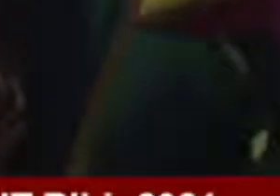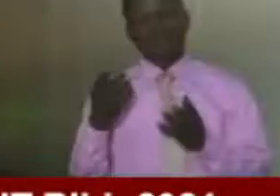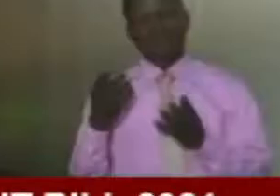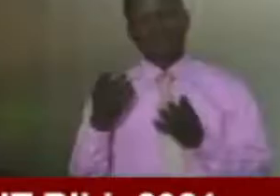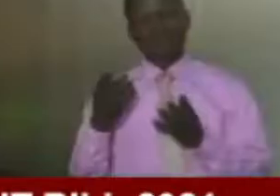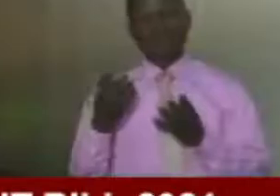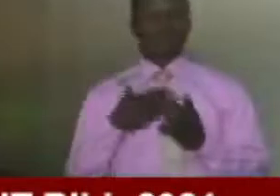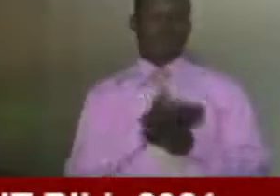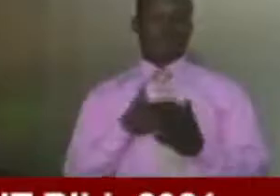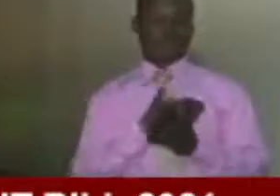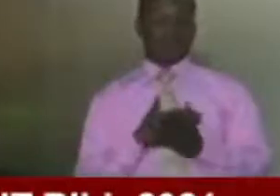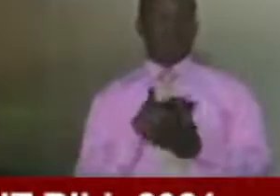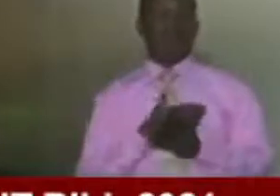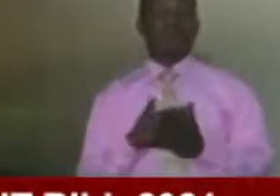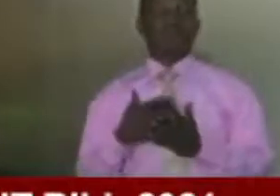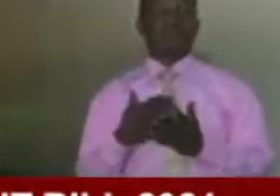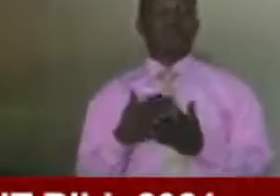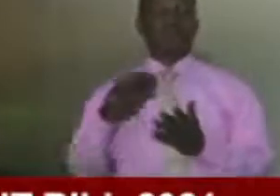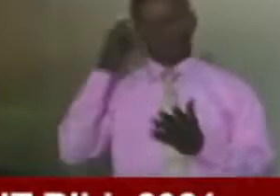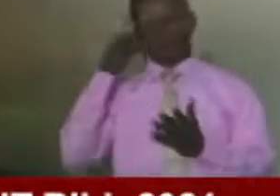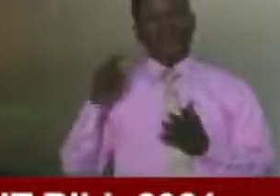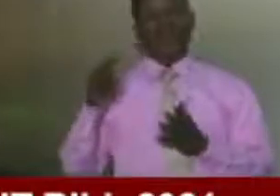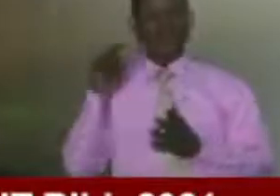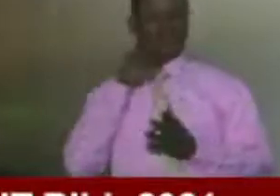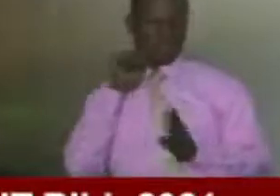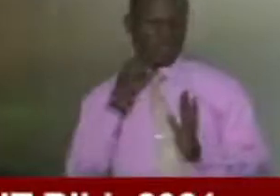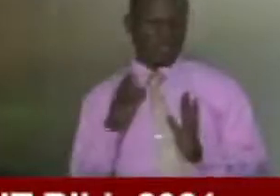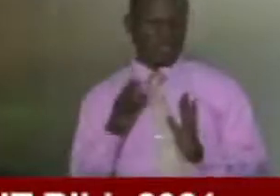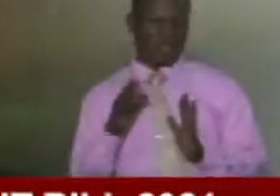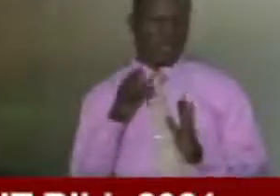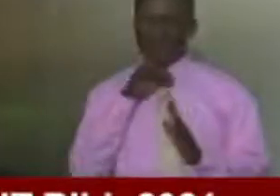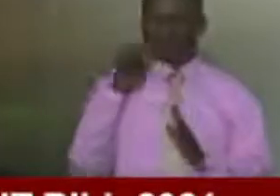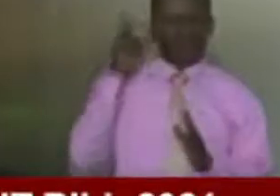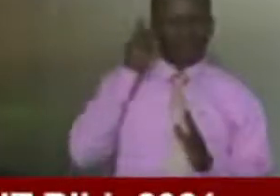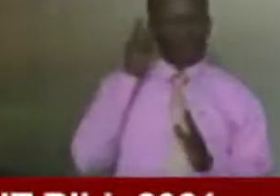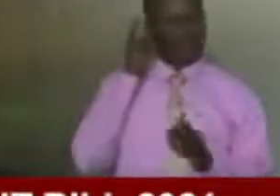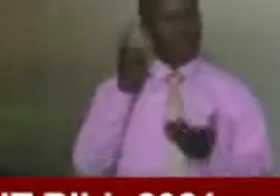is a large clamor, loud clamor from Nigerians. Are you listening to it? Are you going to yield to it?